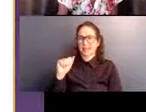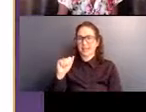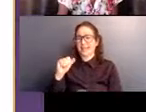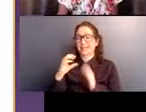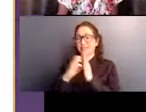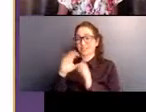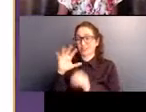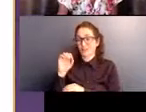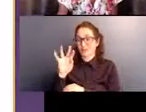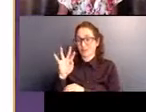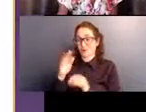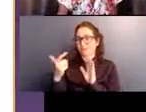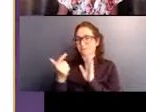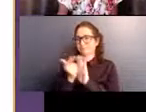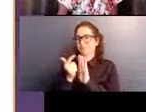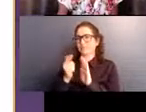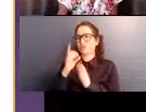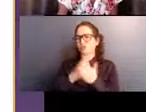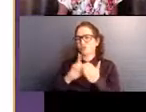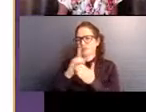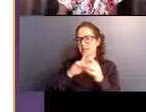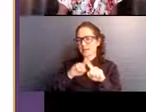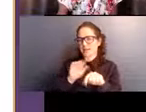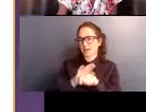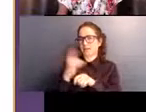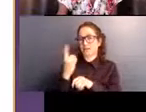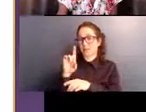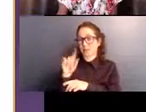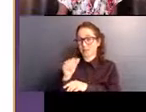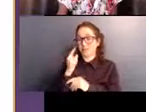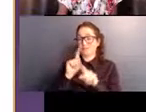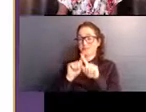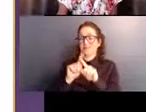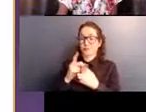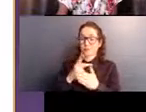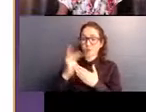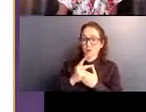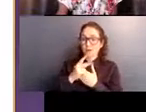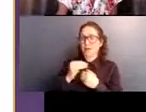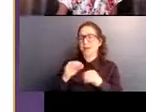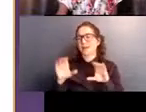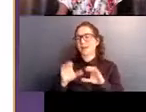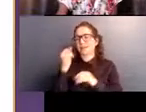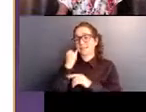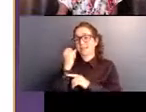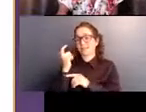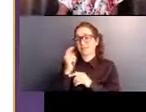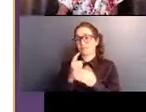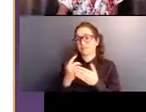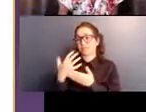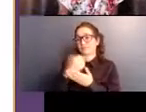discrimination on the basis that of disability in programs and activities that receive federal financial